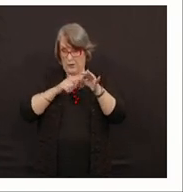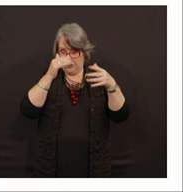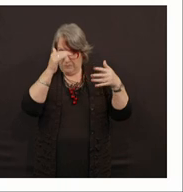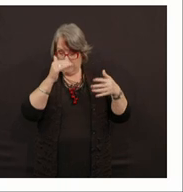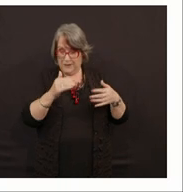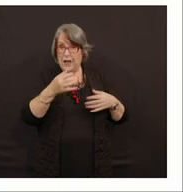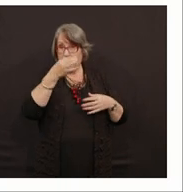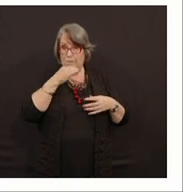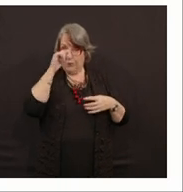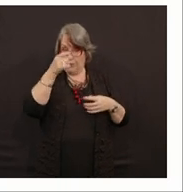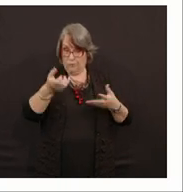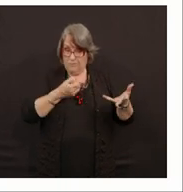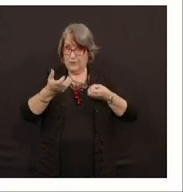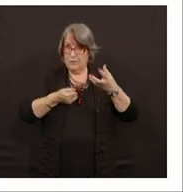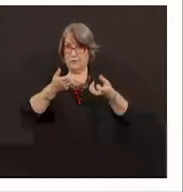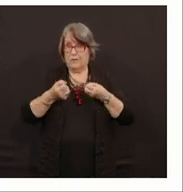have several coming in,